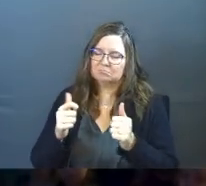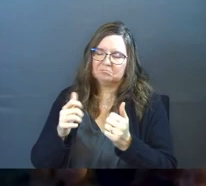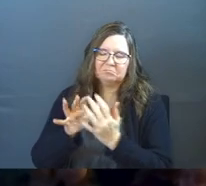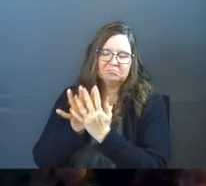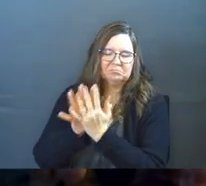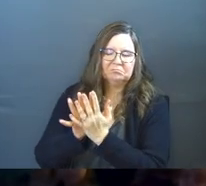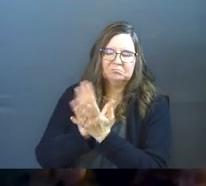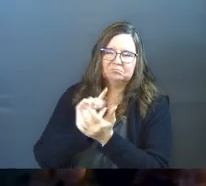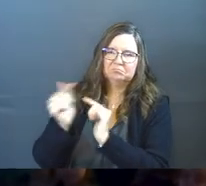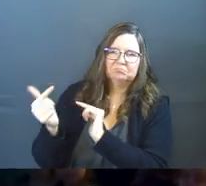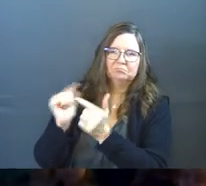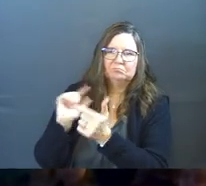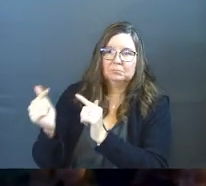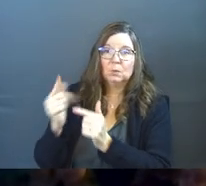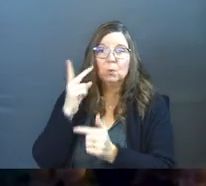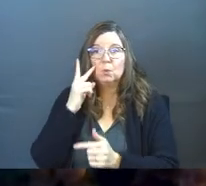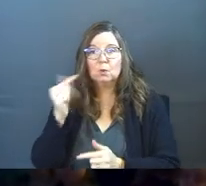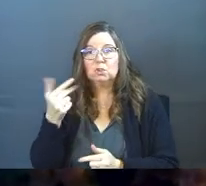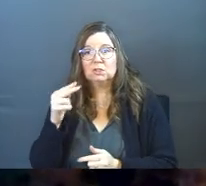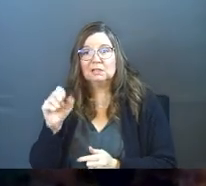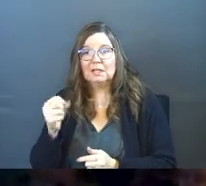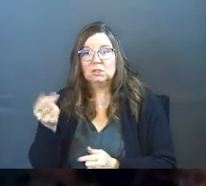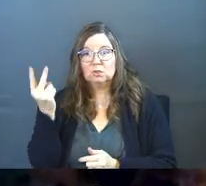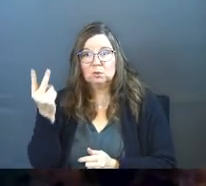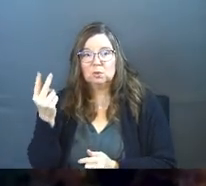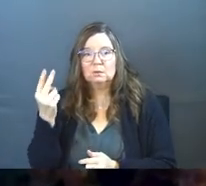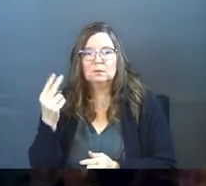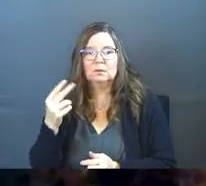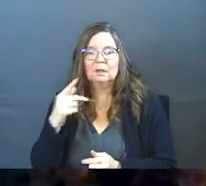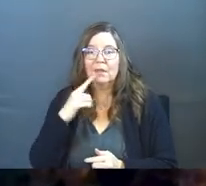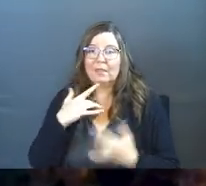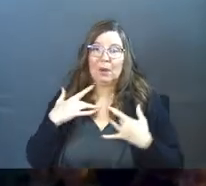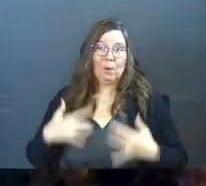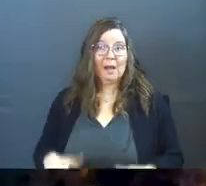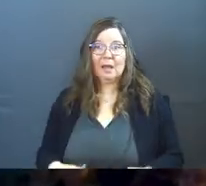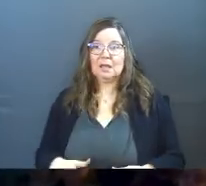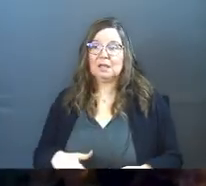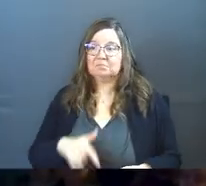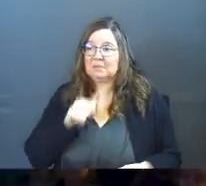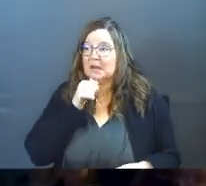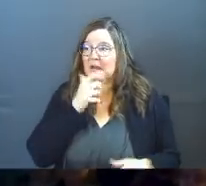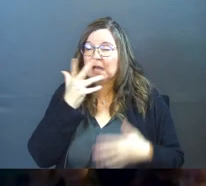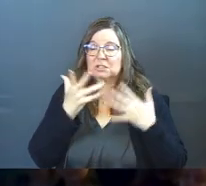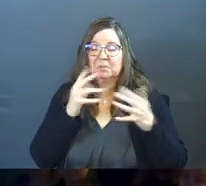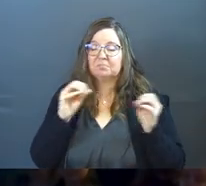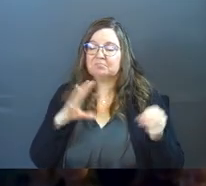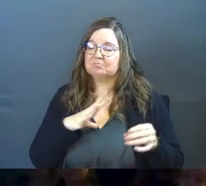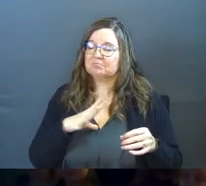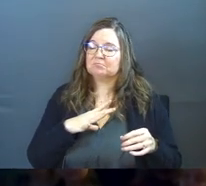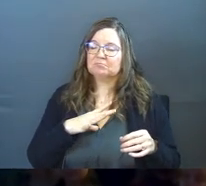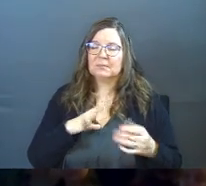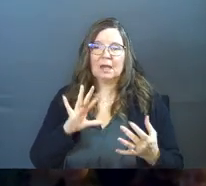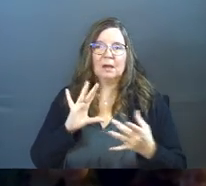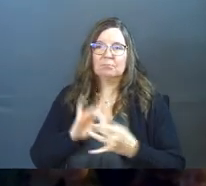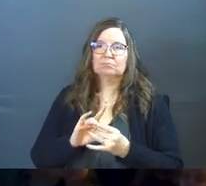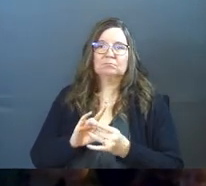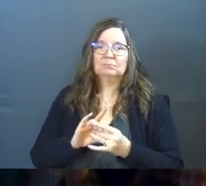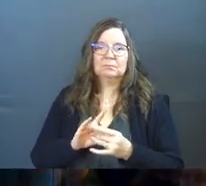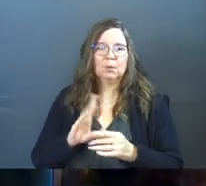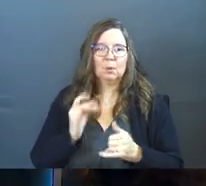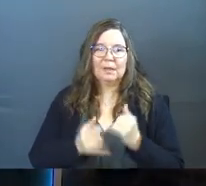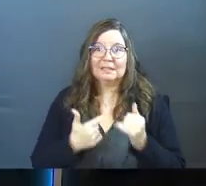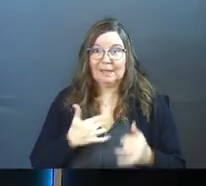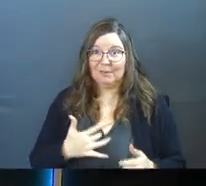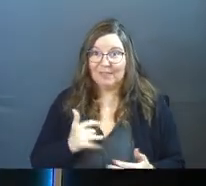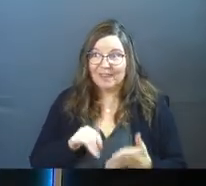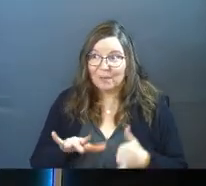right? We see even in Genesis 2, yeah, it says they were naked and unashamed, right? Perfect connection. When was the last